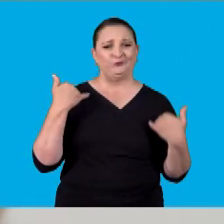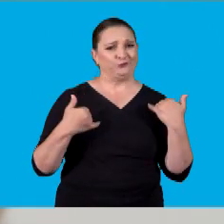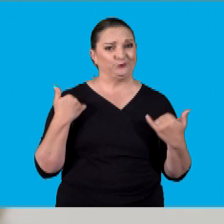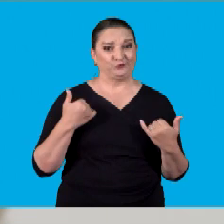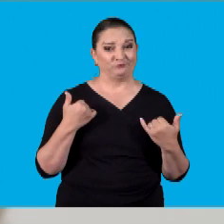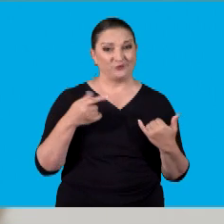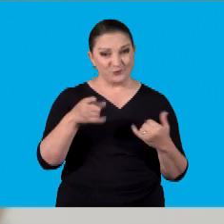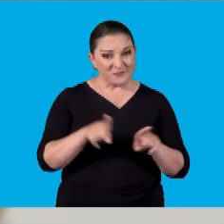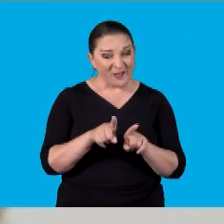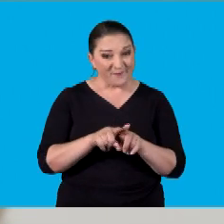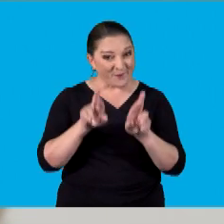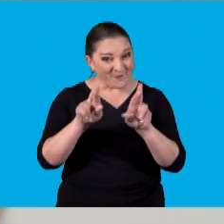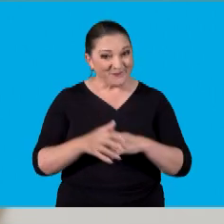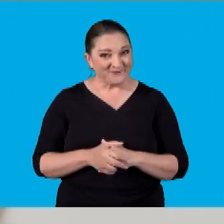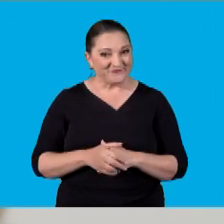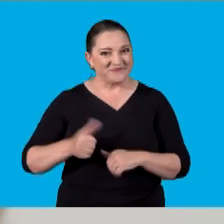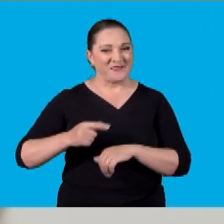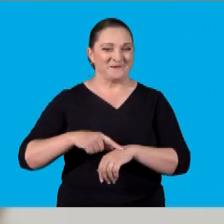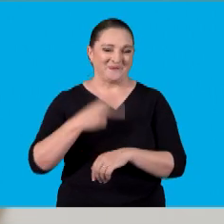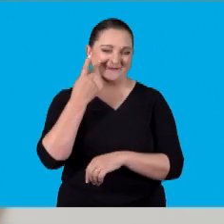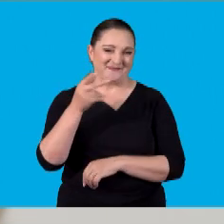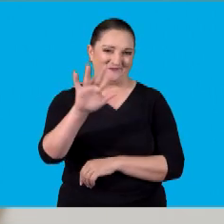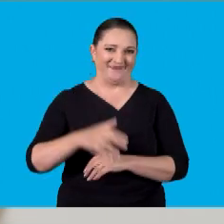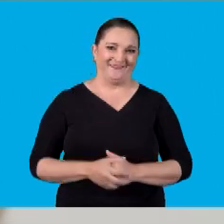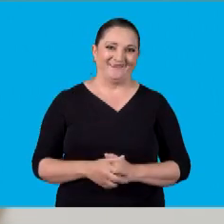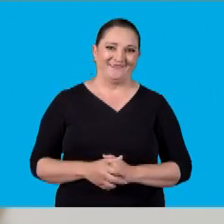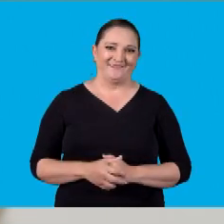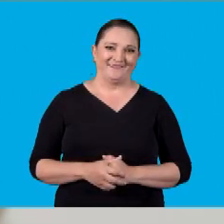really enjoyed it, and I hope you did too. Hope to see you next